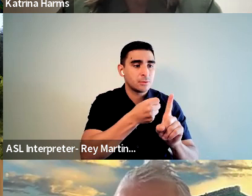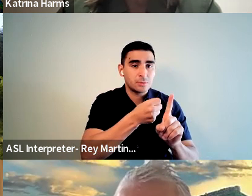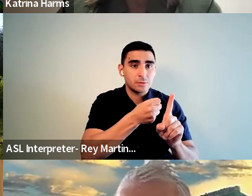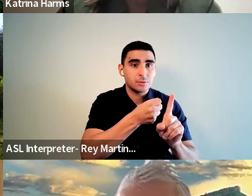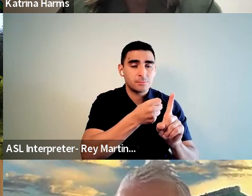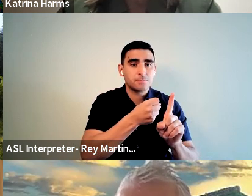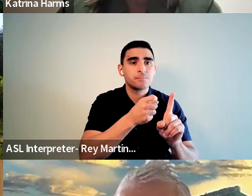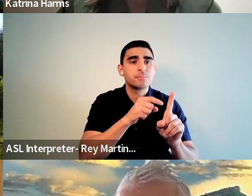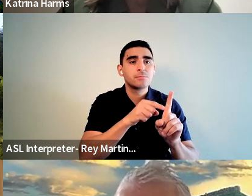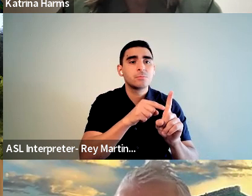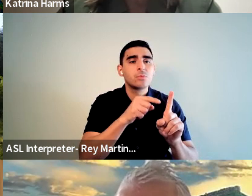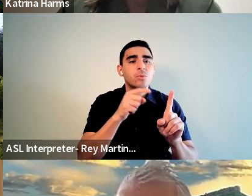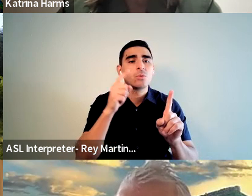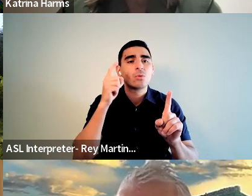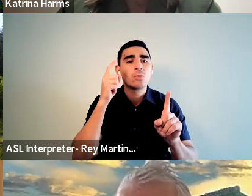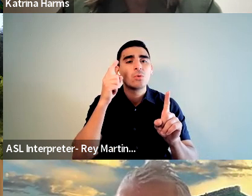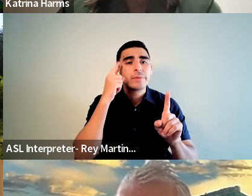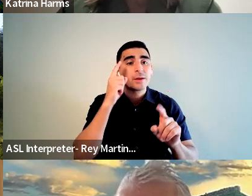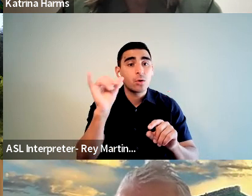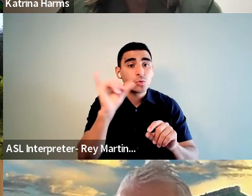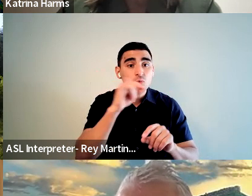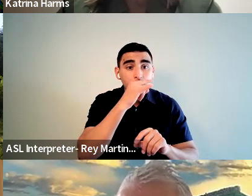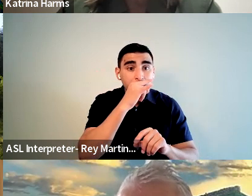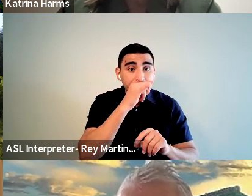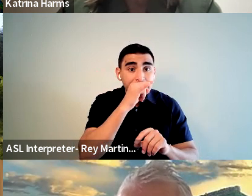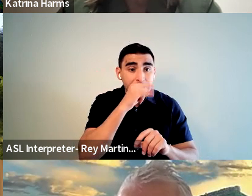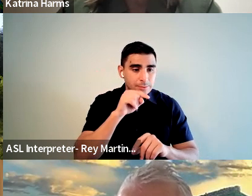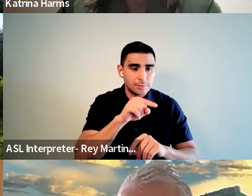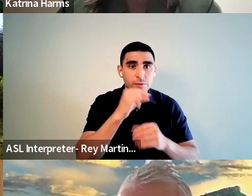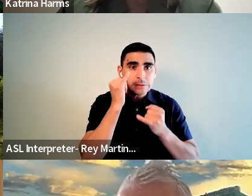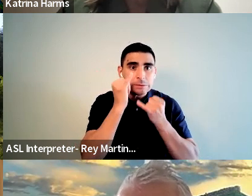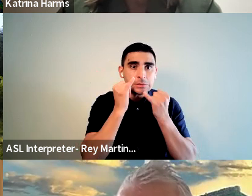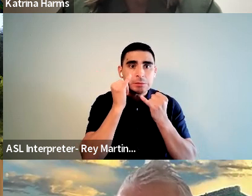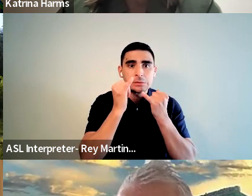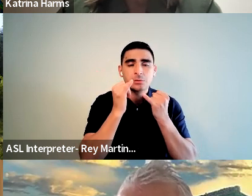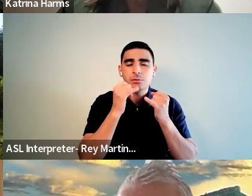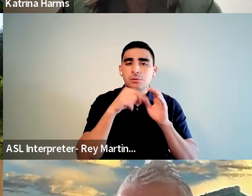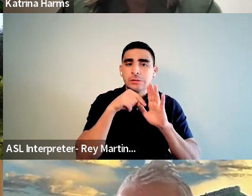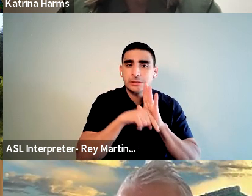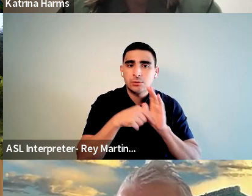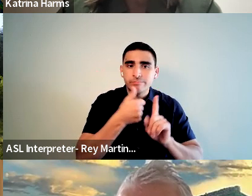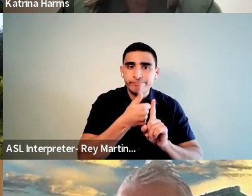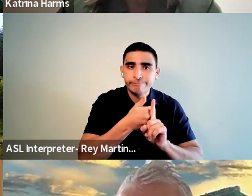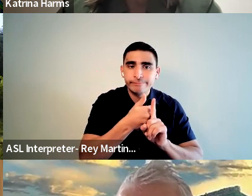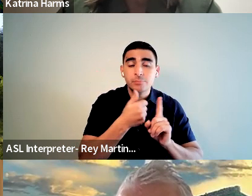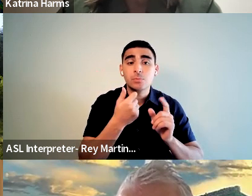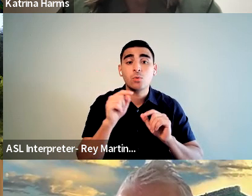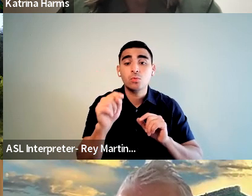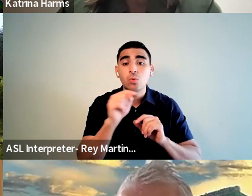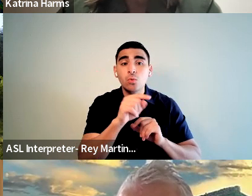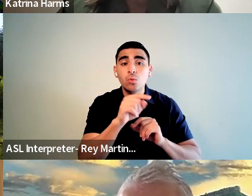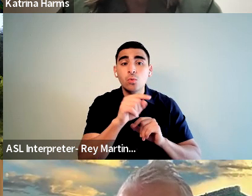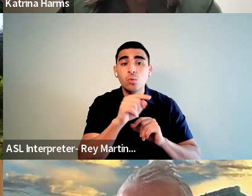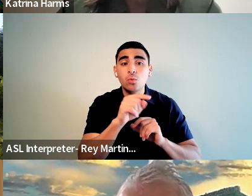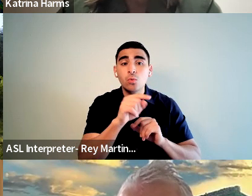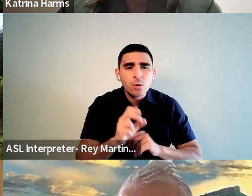conversation that we're talking about kids who are thinking about suicide. We're talking about elders who are showing up